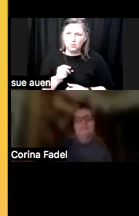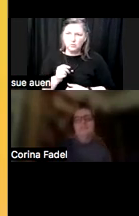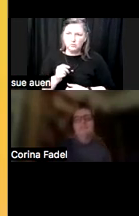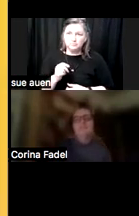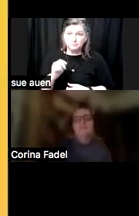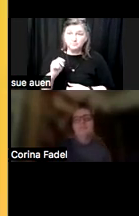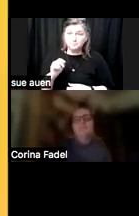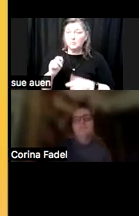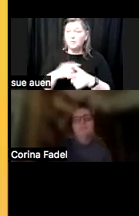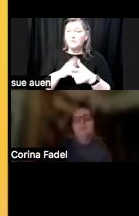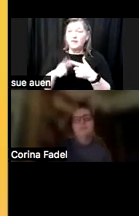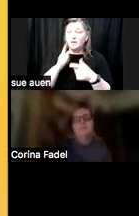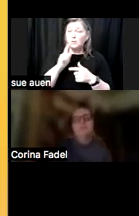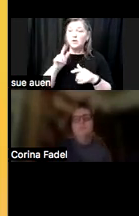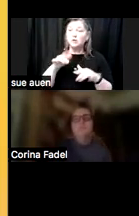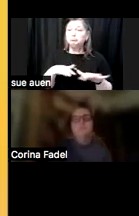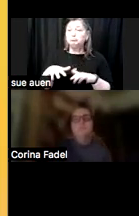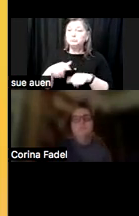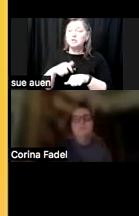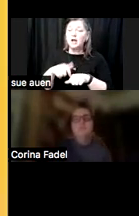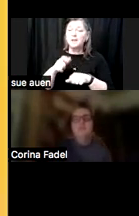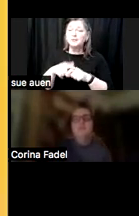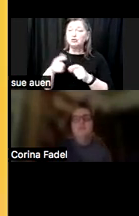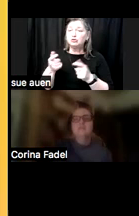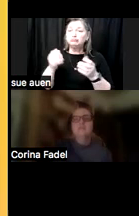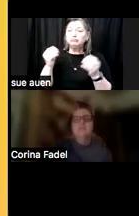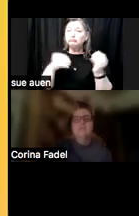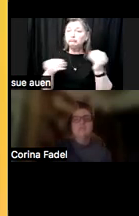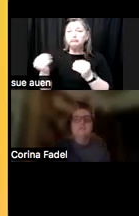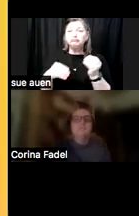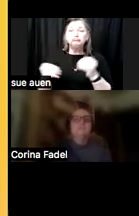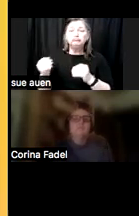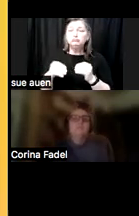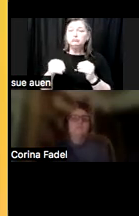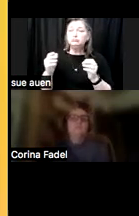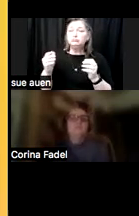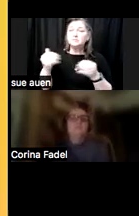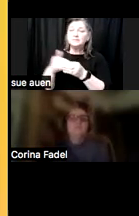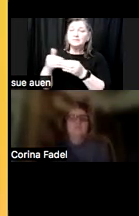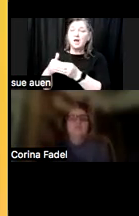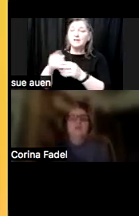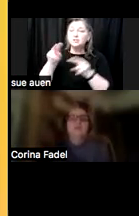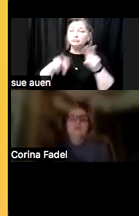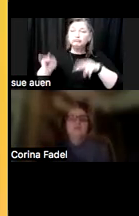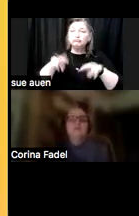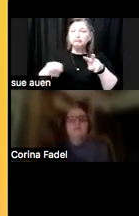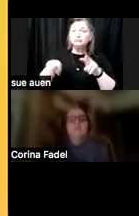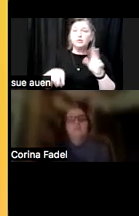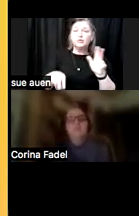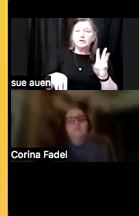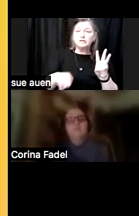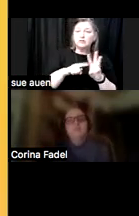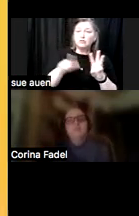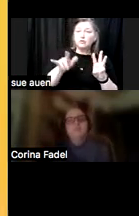And we'll just be taking some time to move through slides 36 through 39.